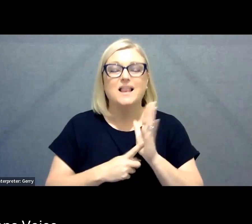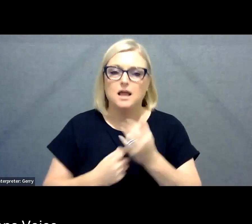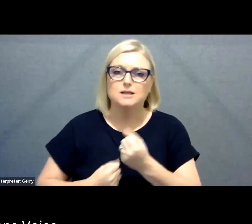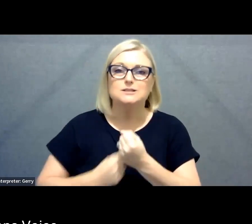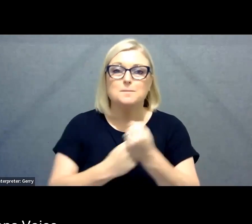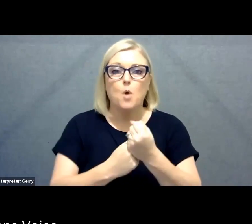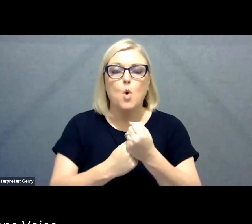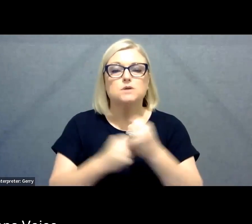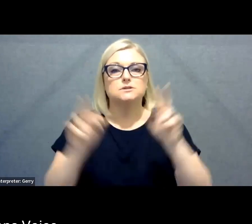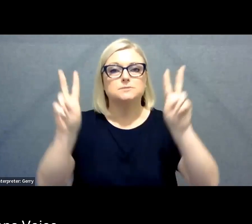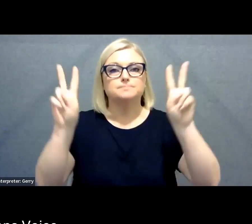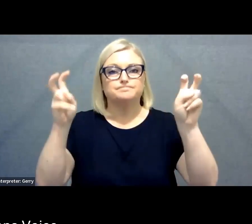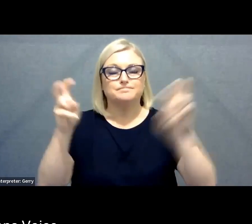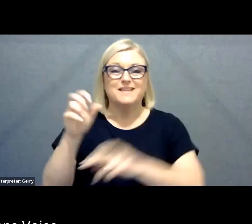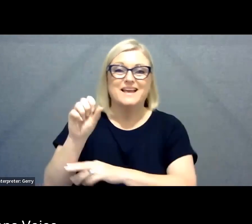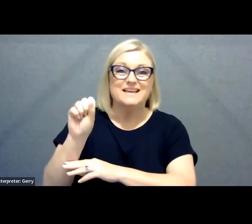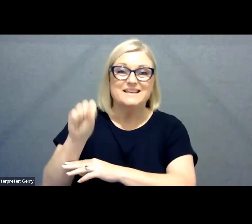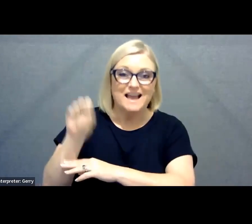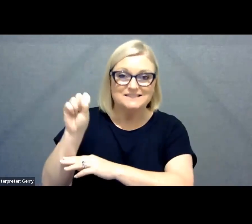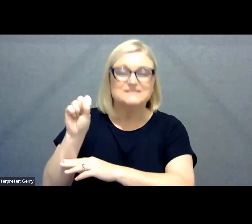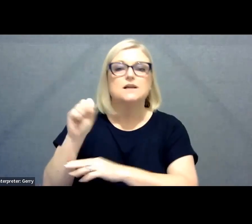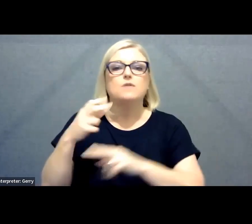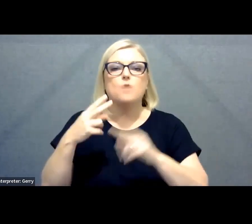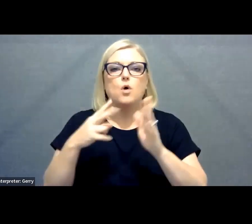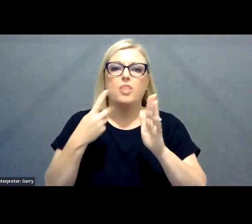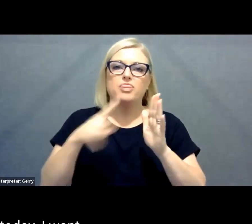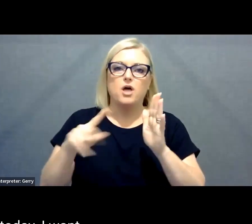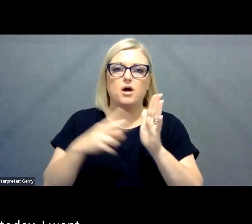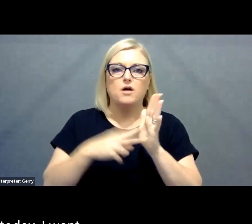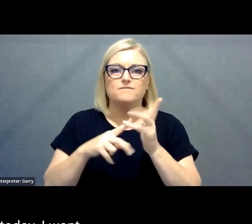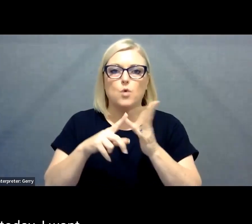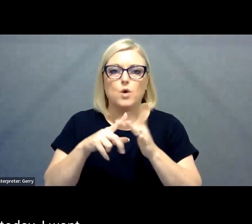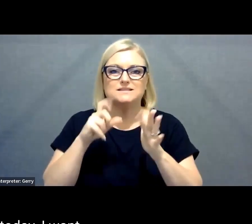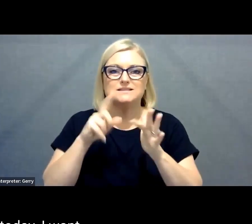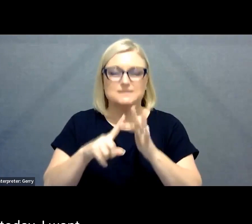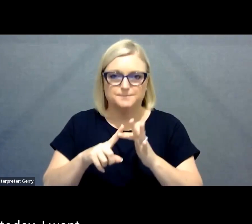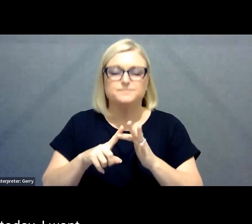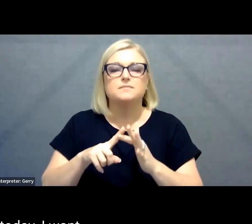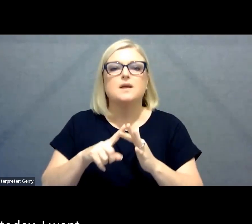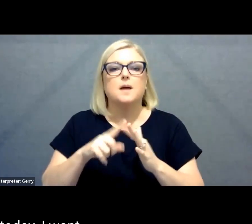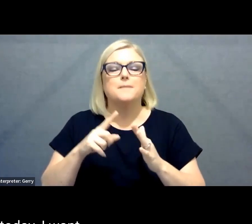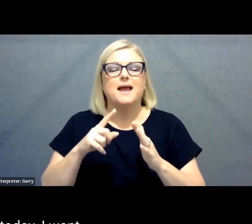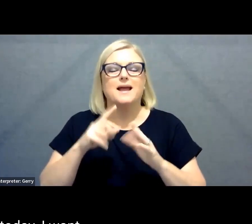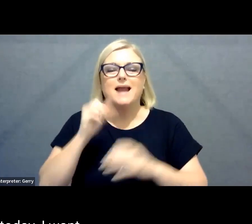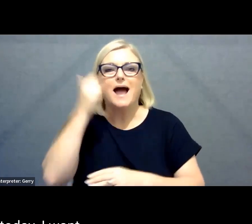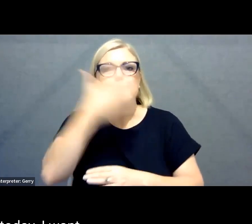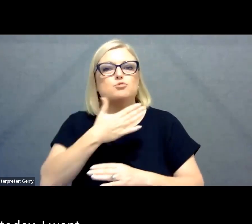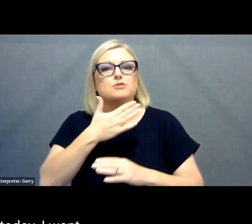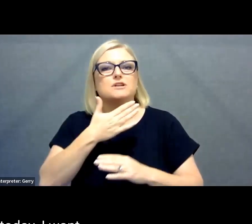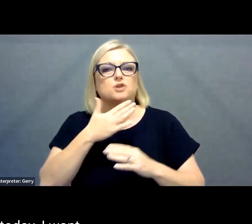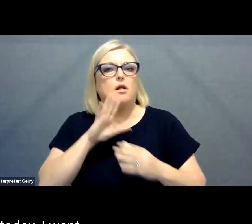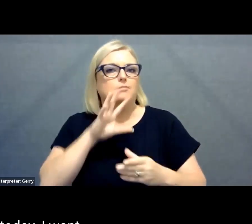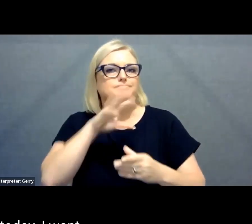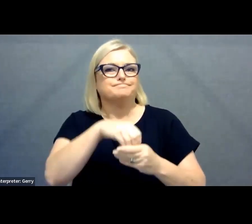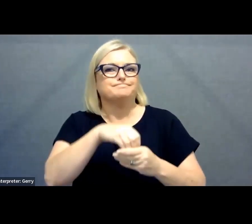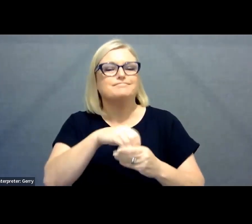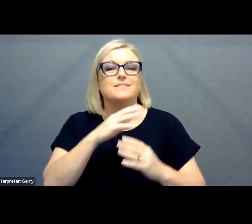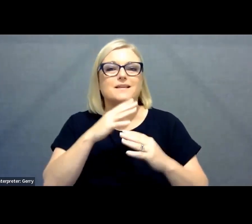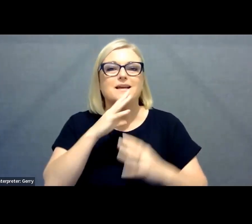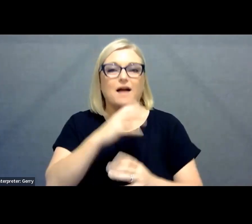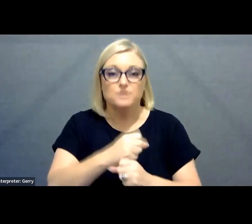campaign for a First Nations voice to Parliament. Before we kick off today, I want to start with some